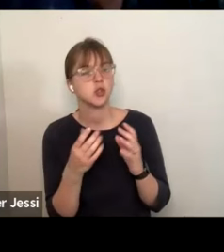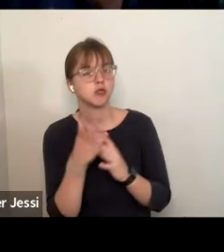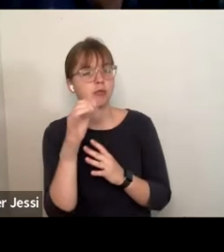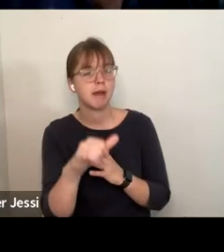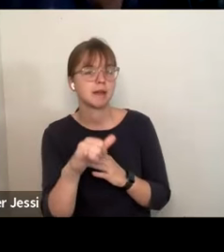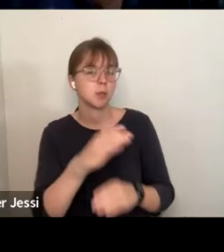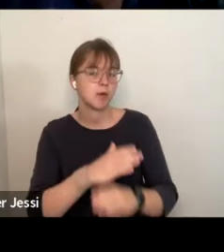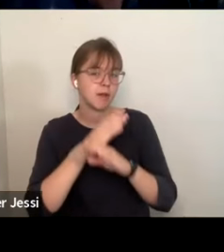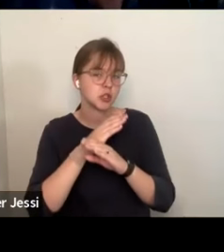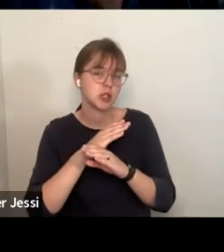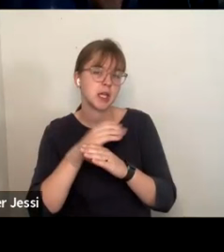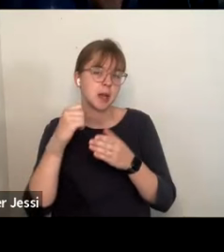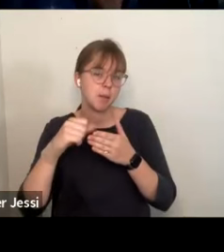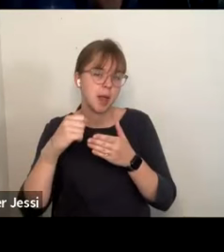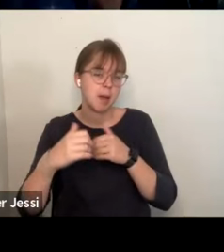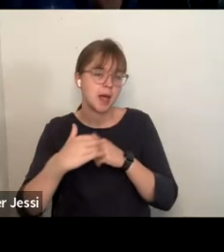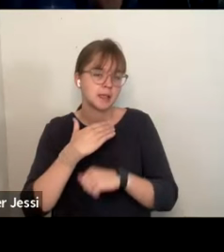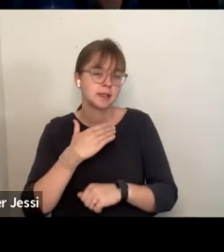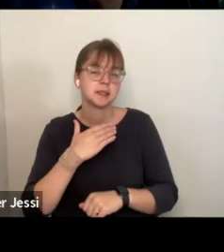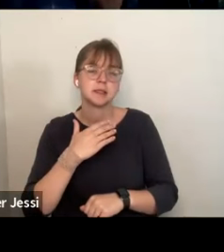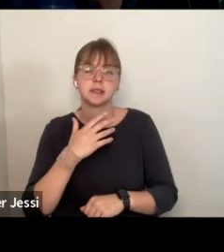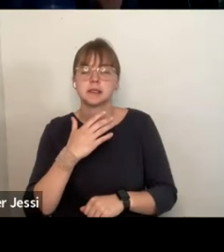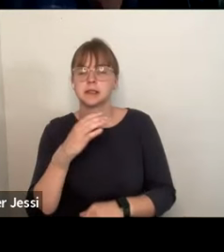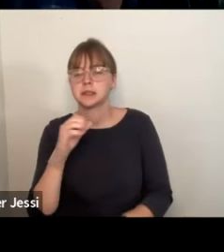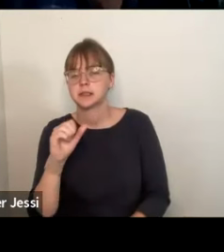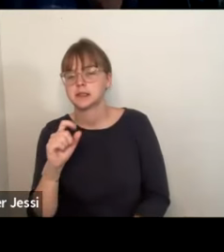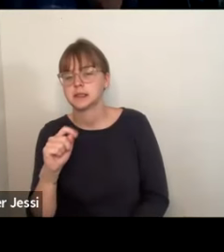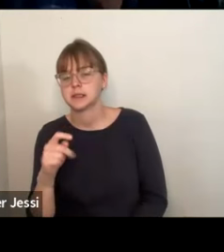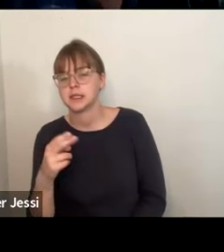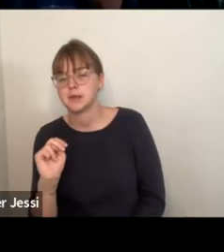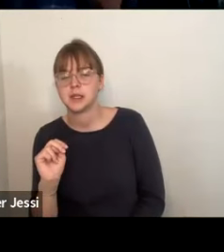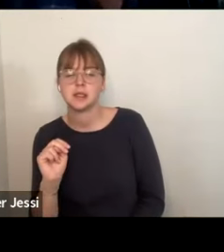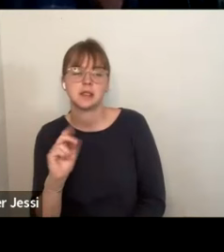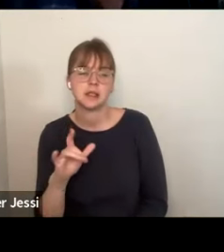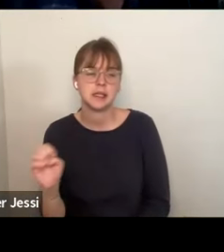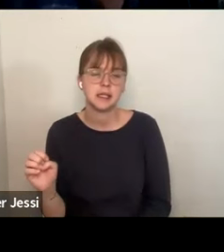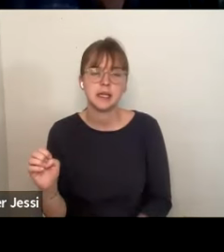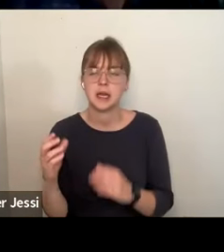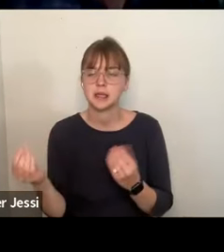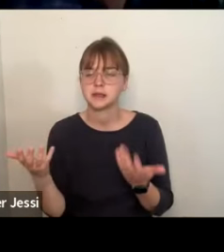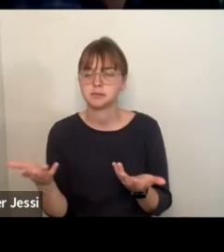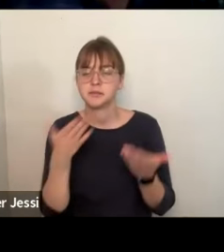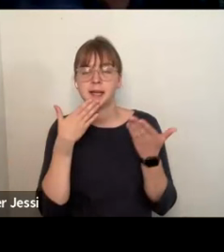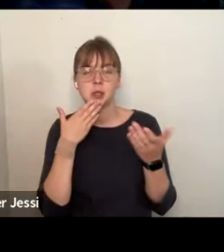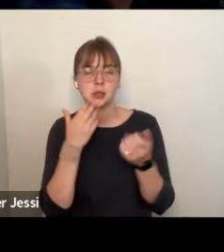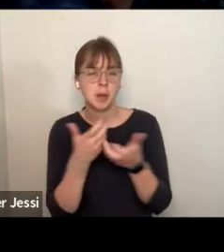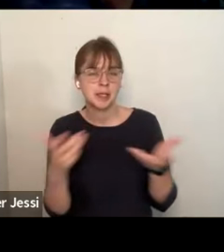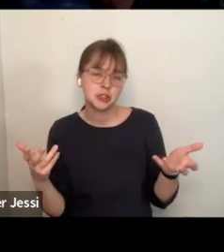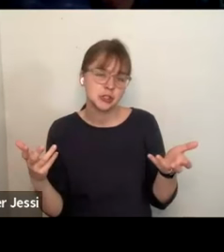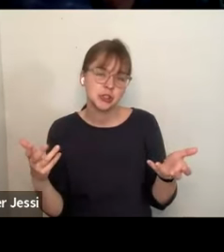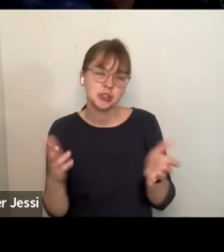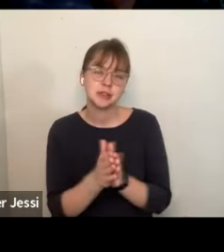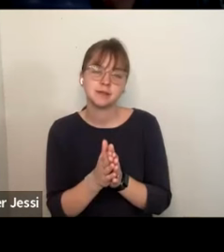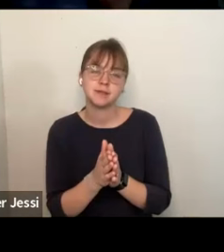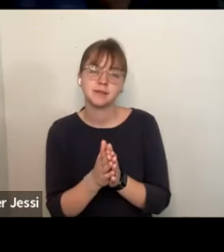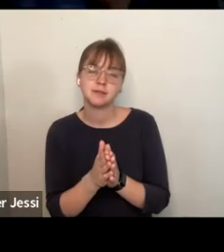prevention mailbox, reach out to myself, Stephen, or Lee. And I think that's it. I don't have really